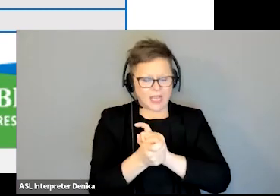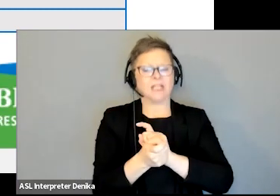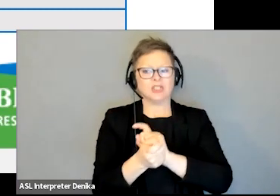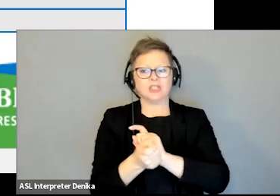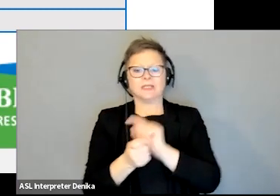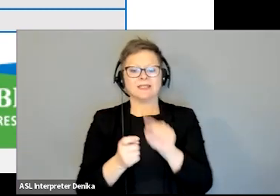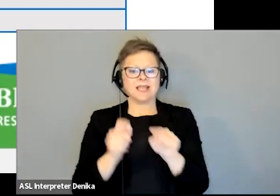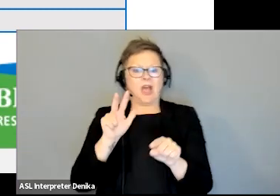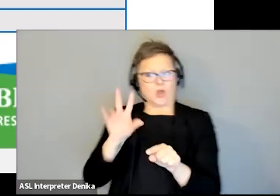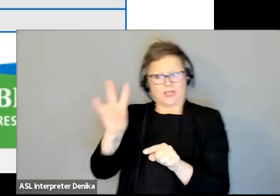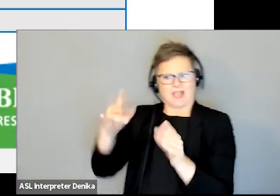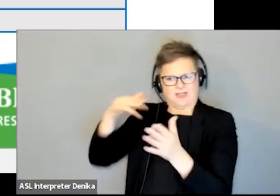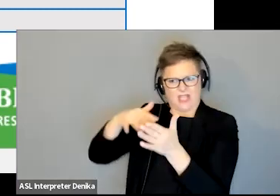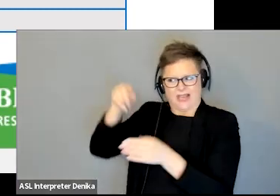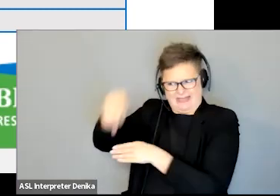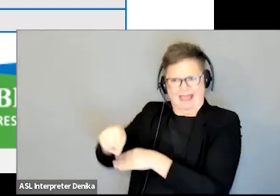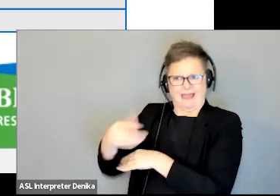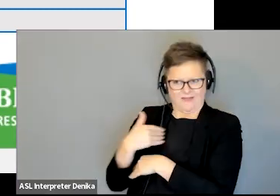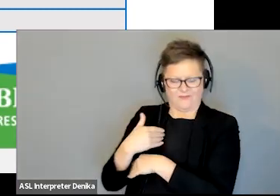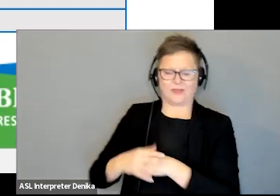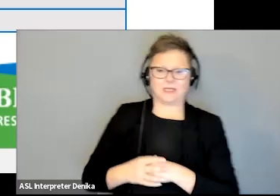discussion whatsoever of people with disabilities.